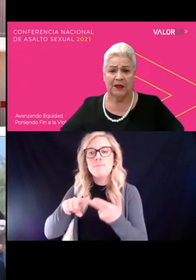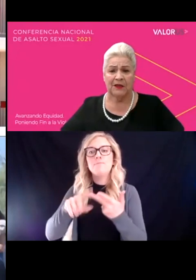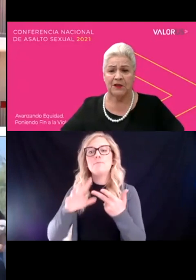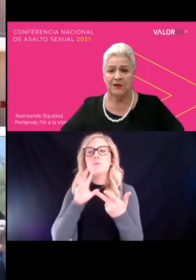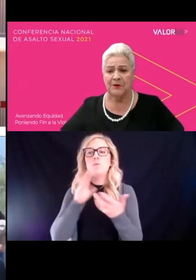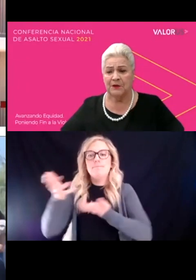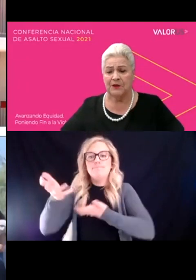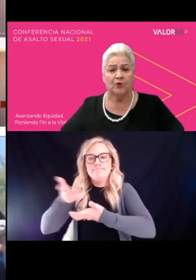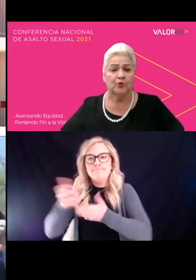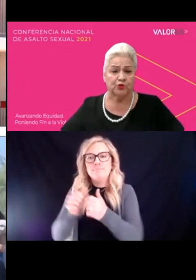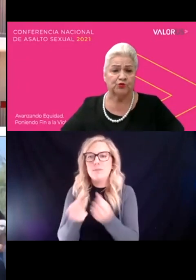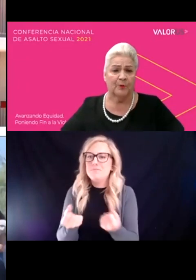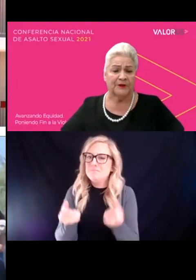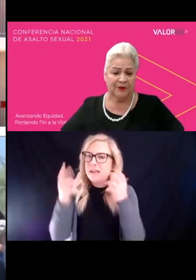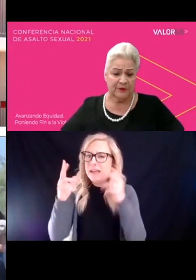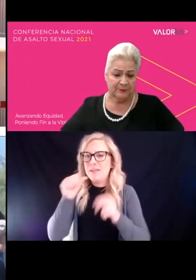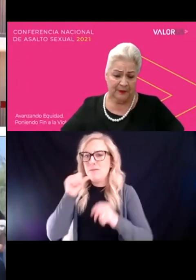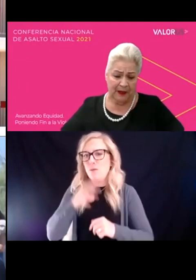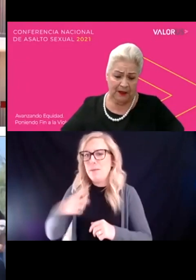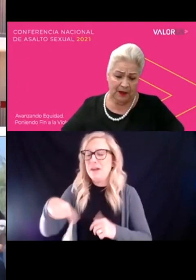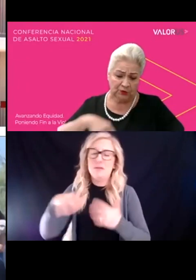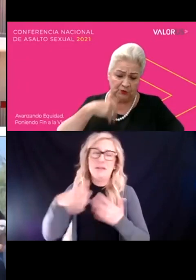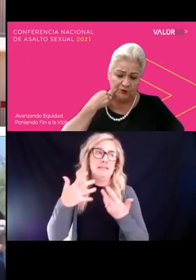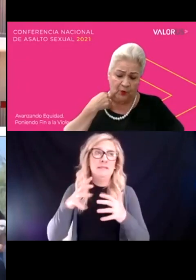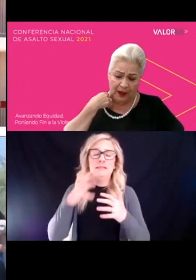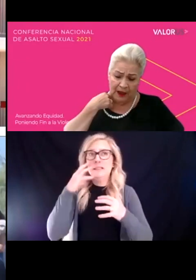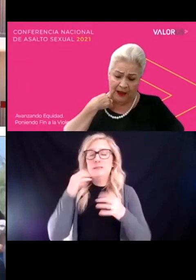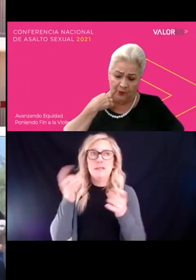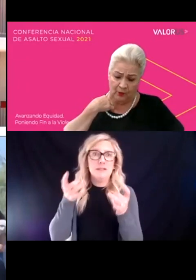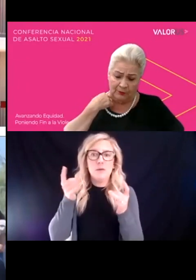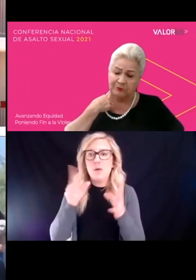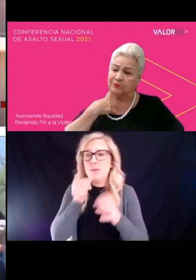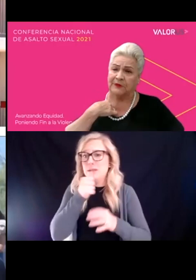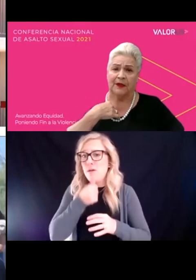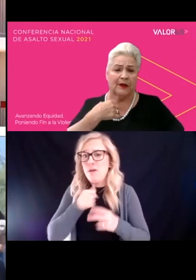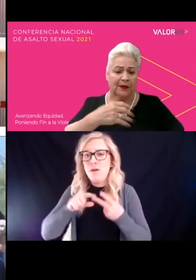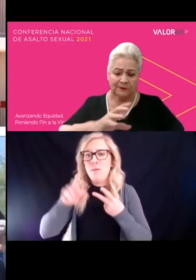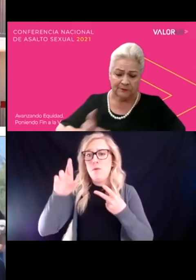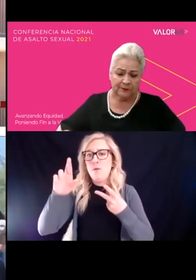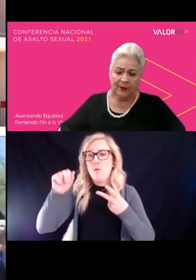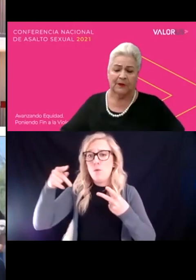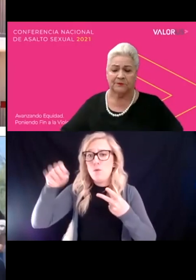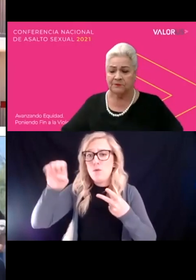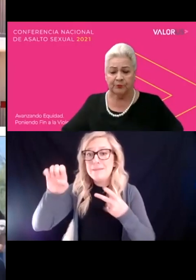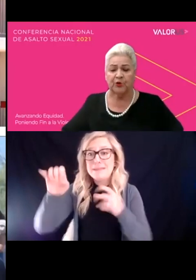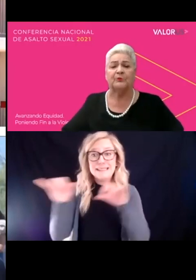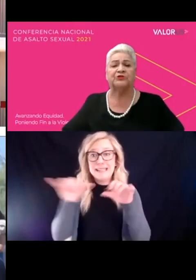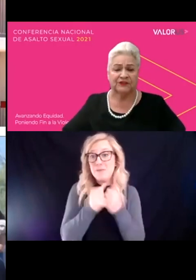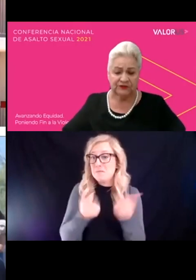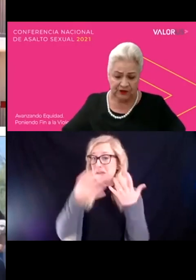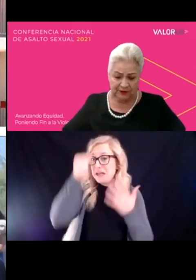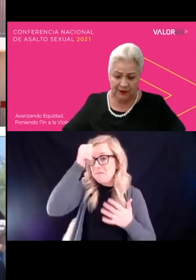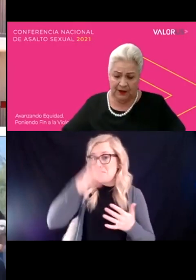through terrible situations, terrible harm, had been raped. Many men as well, who had been